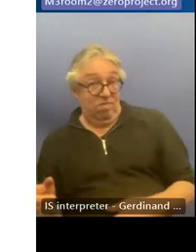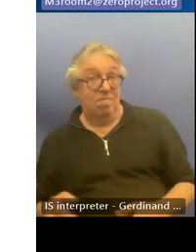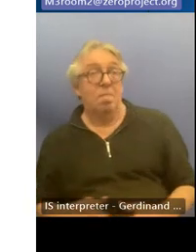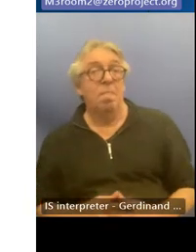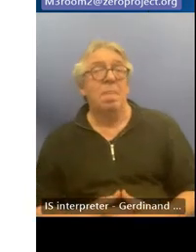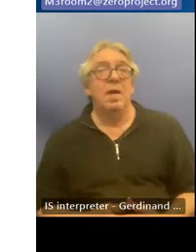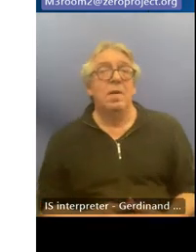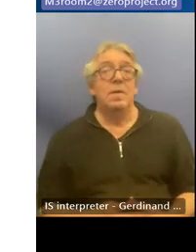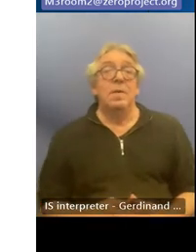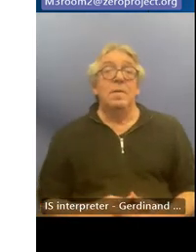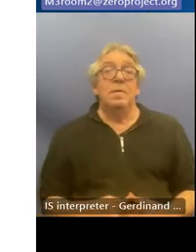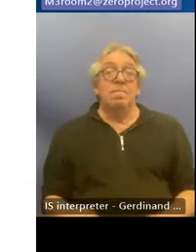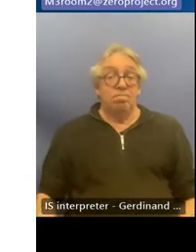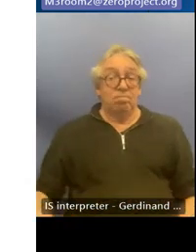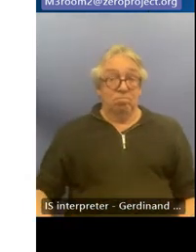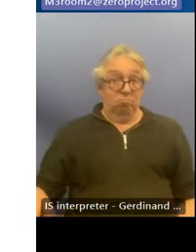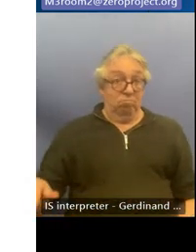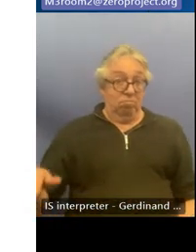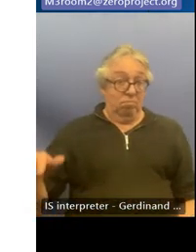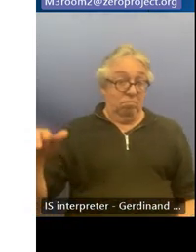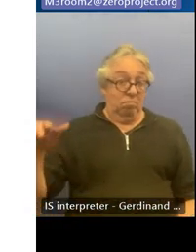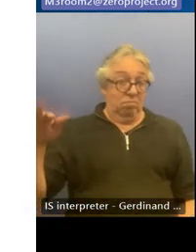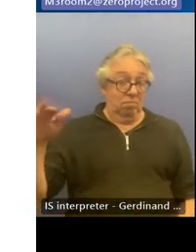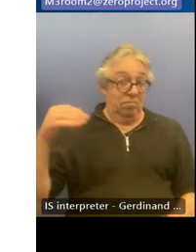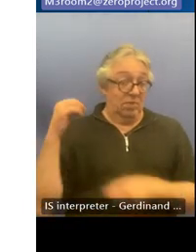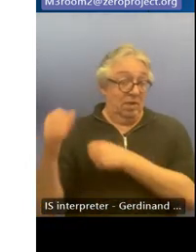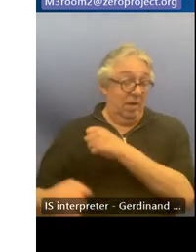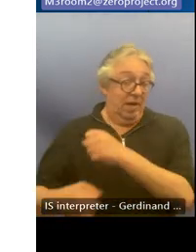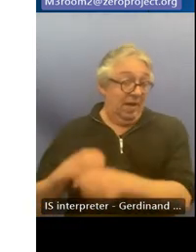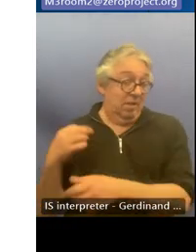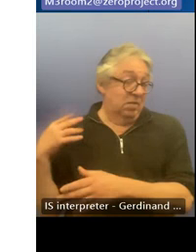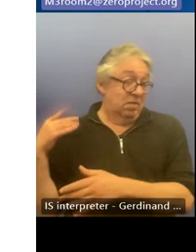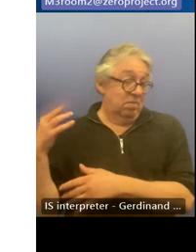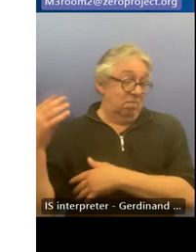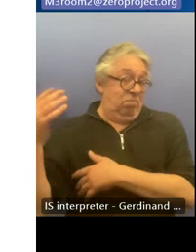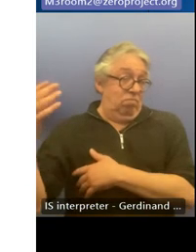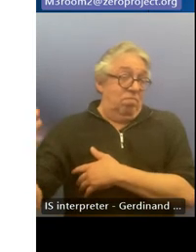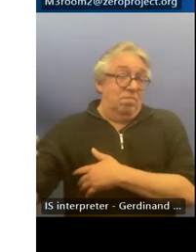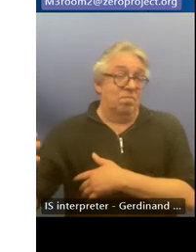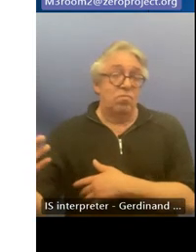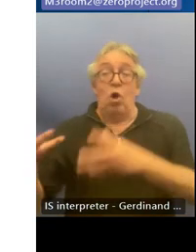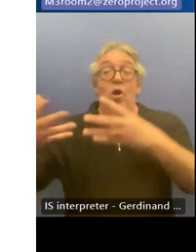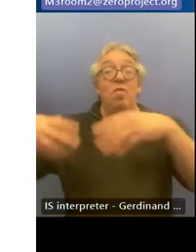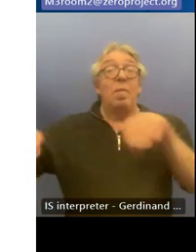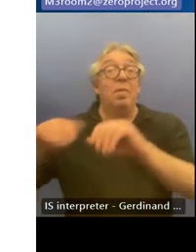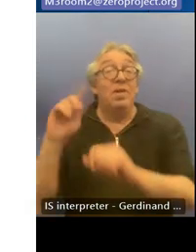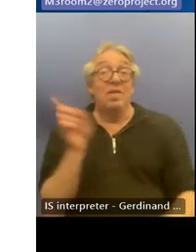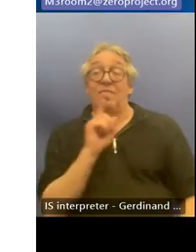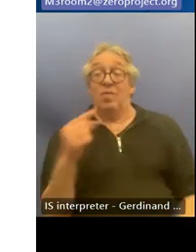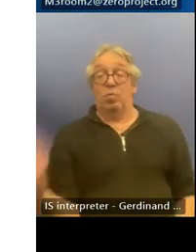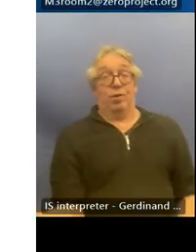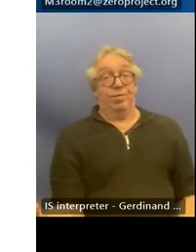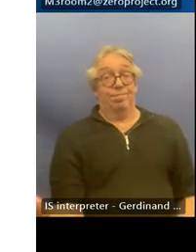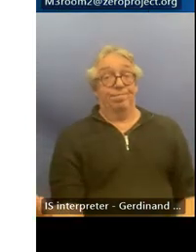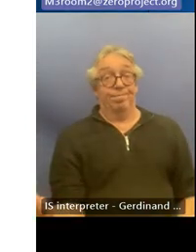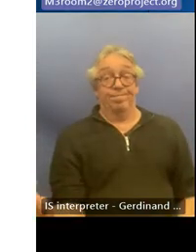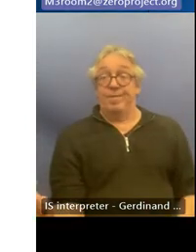Juan was the only deaf student at the school and in his family and in his community.